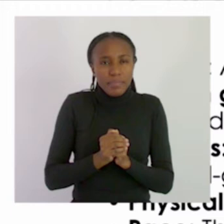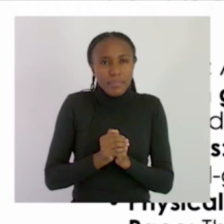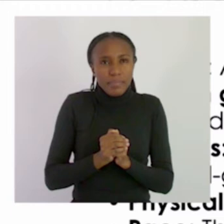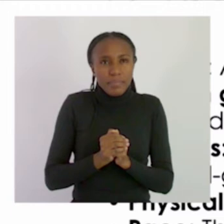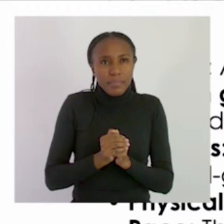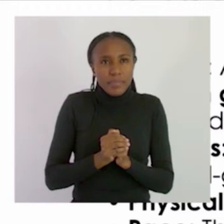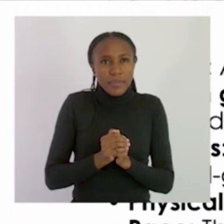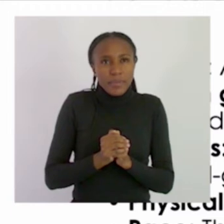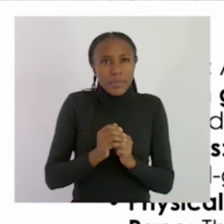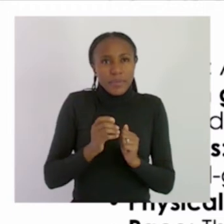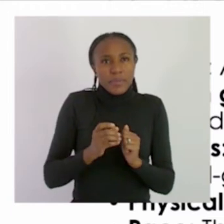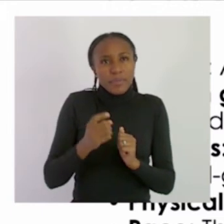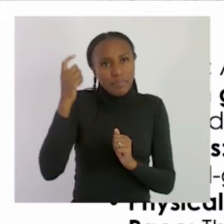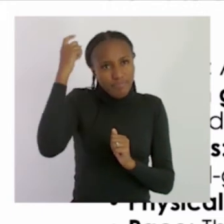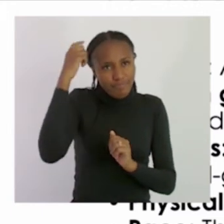Matures